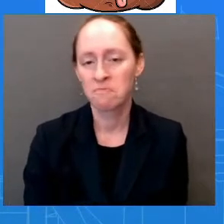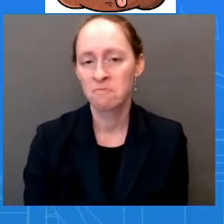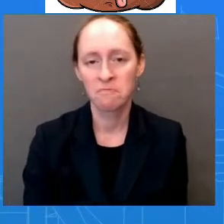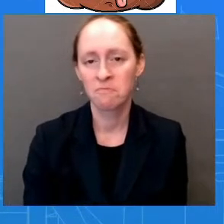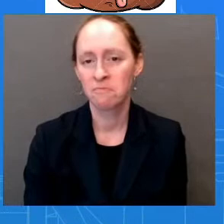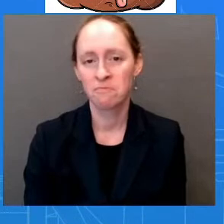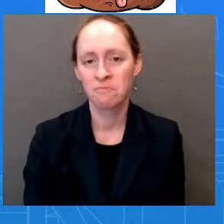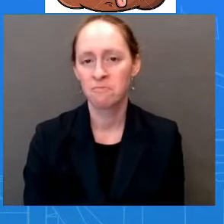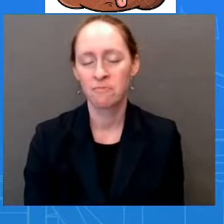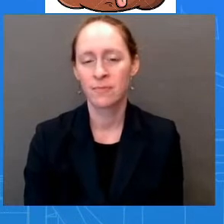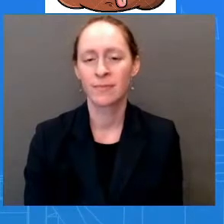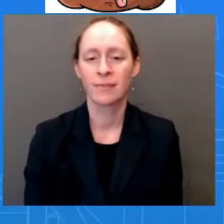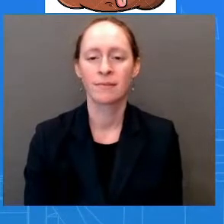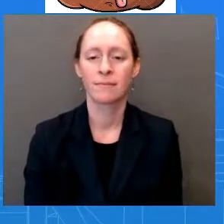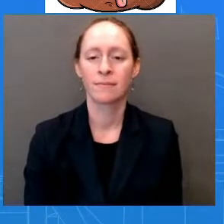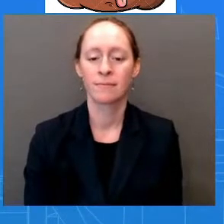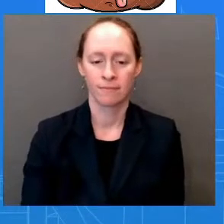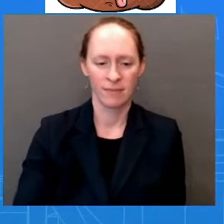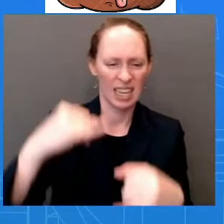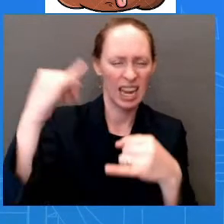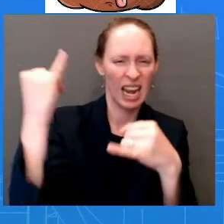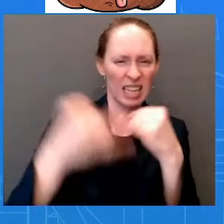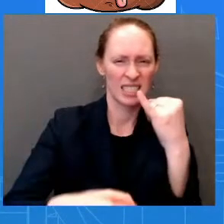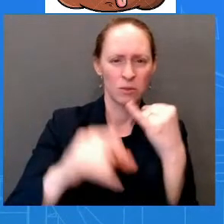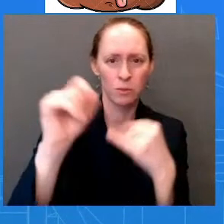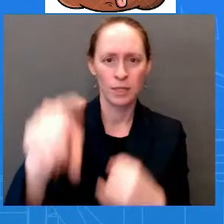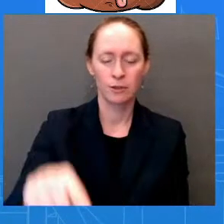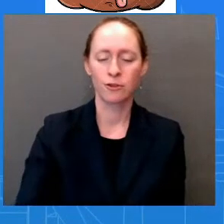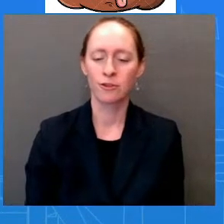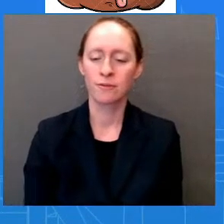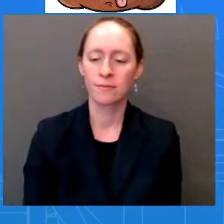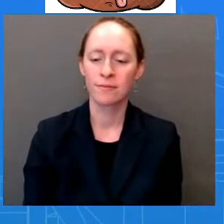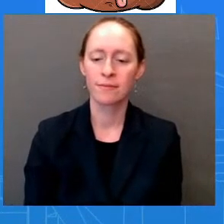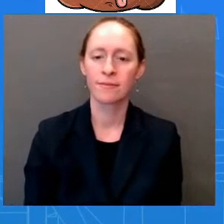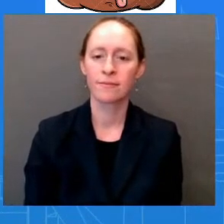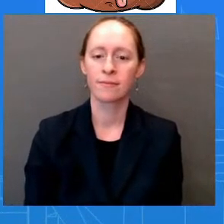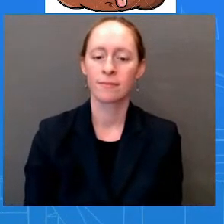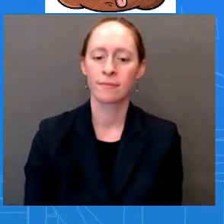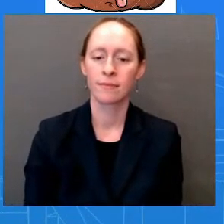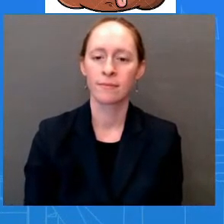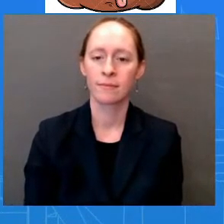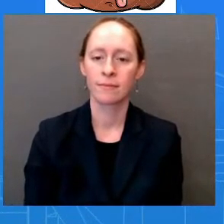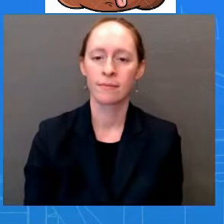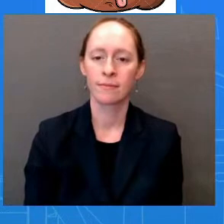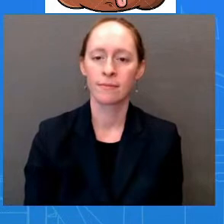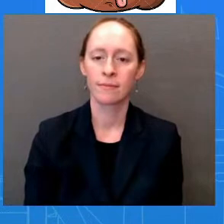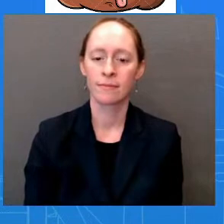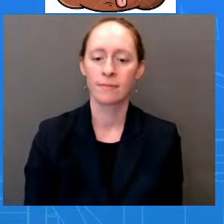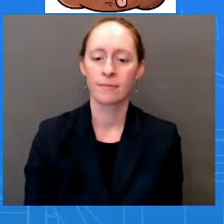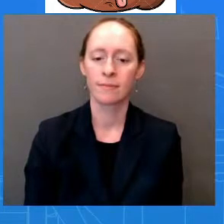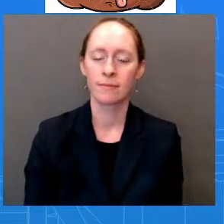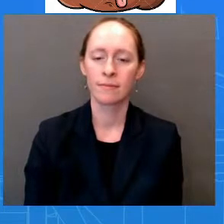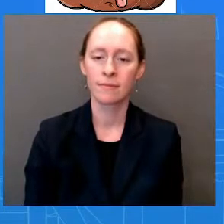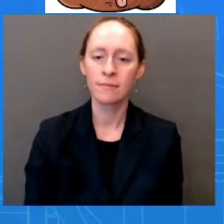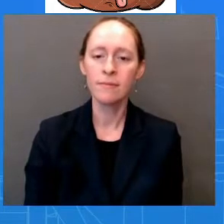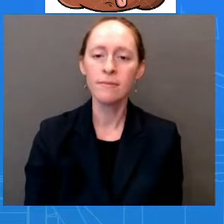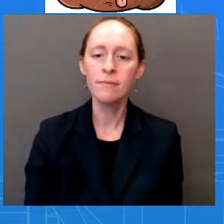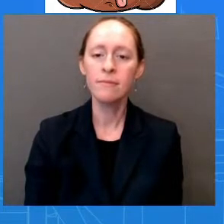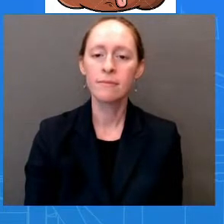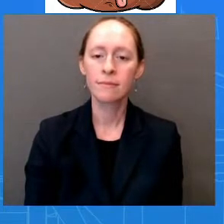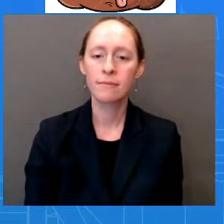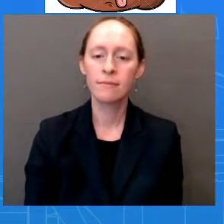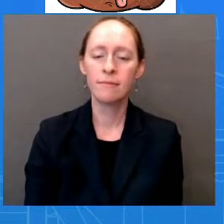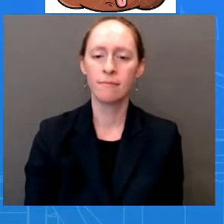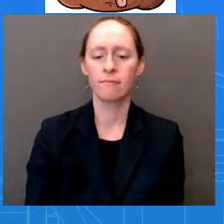last question. Go ahead. Me? Sorry, thank you so much. Dr. Fauci, if I could just ask you to reflect on the